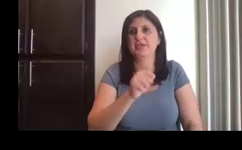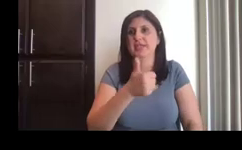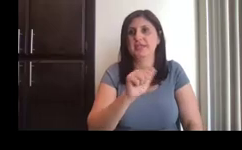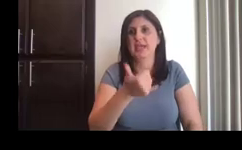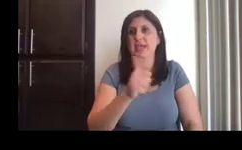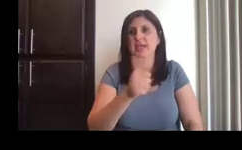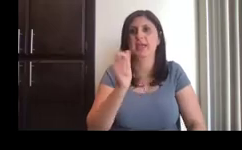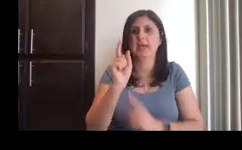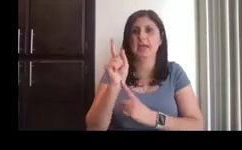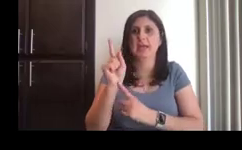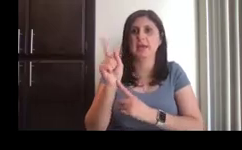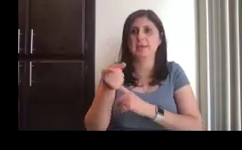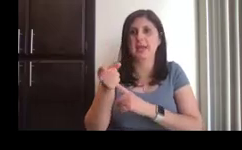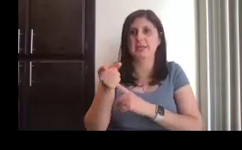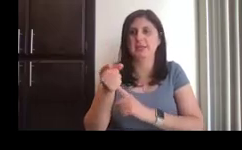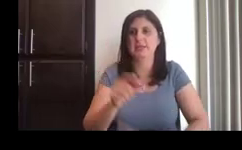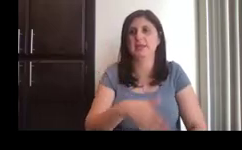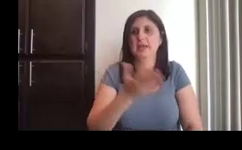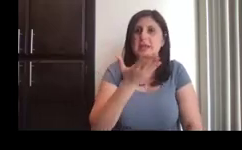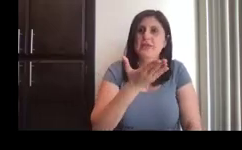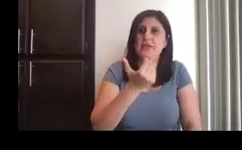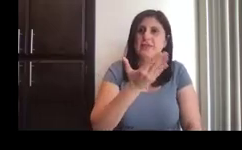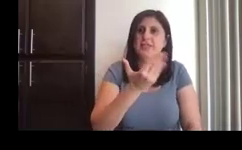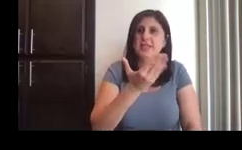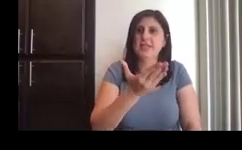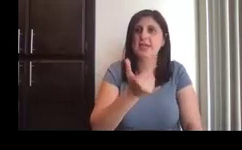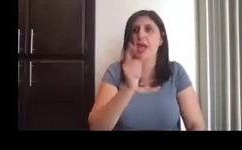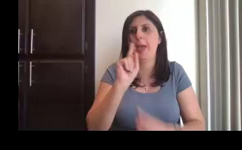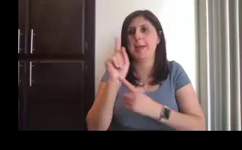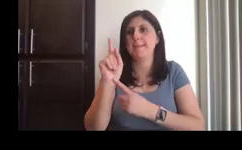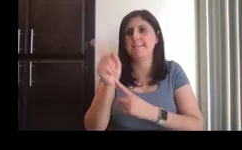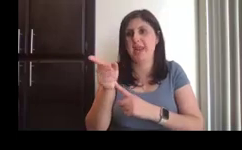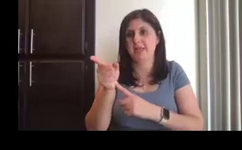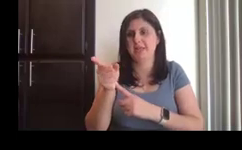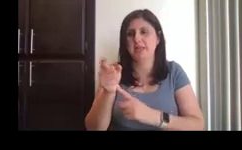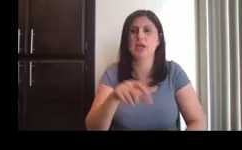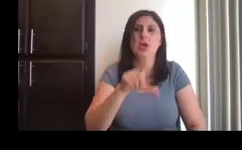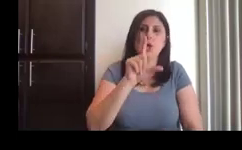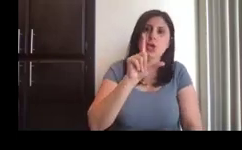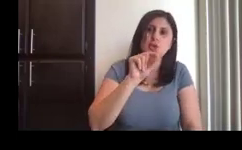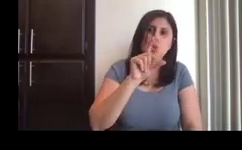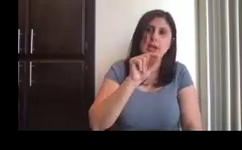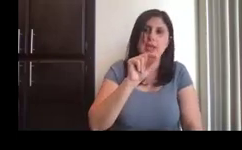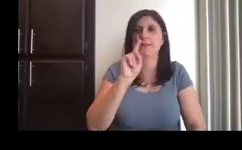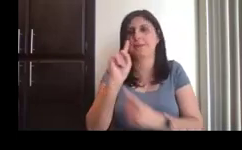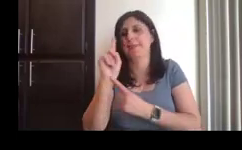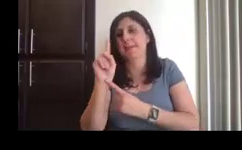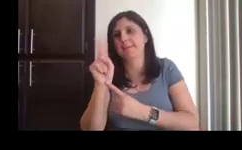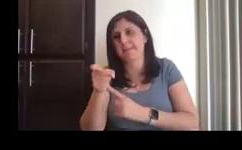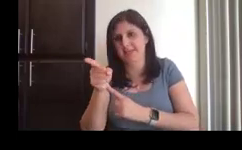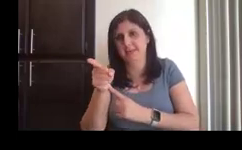that, you just have to say 10 minutes, 15 minutes,